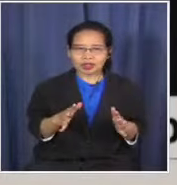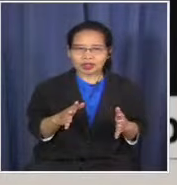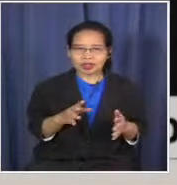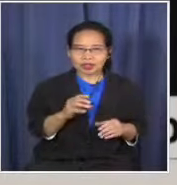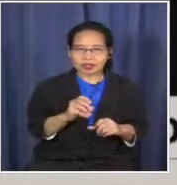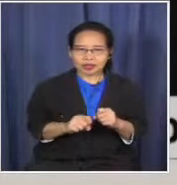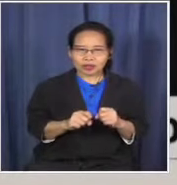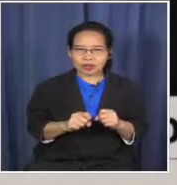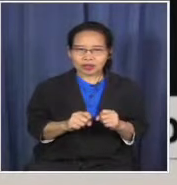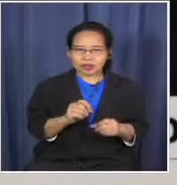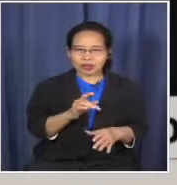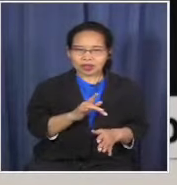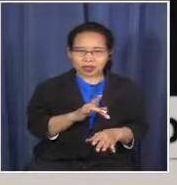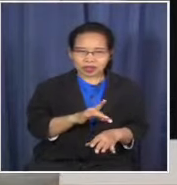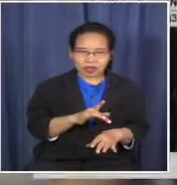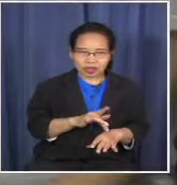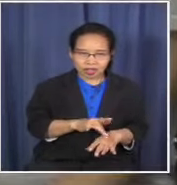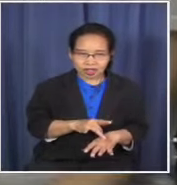photographed.